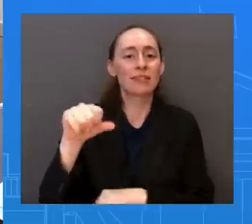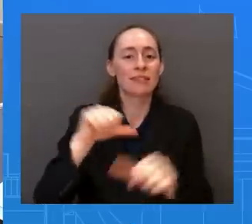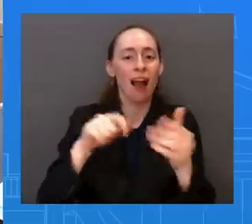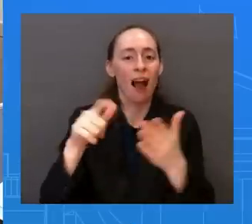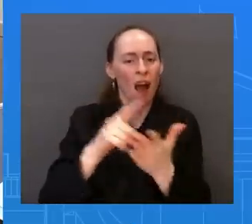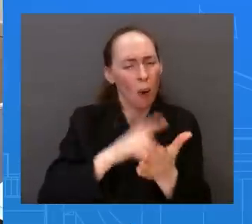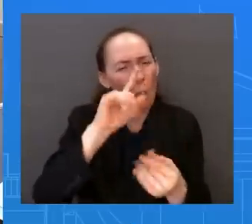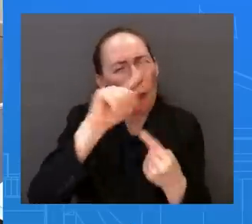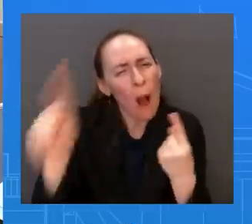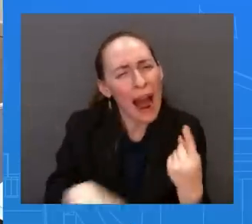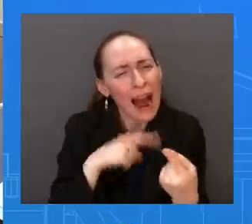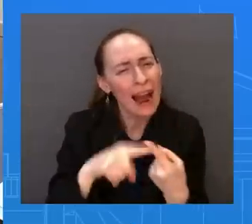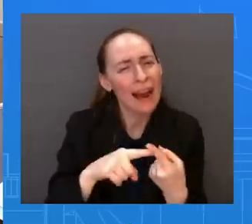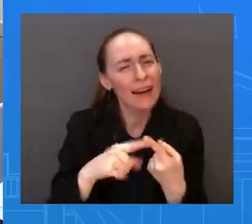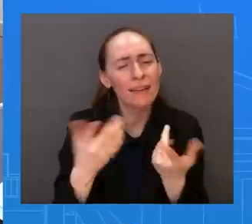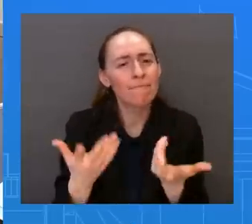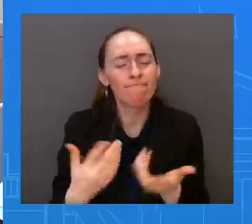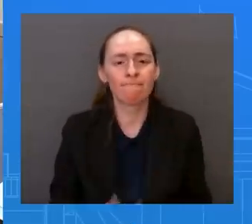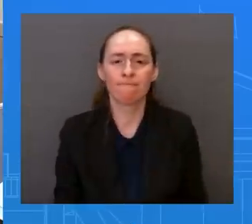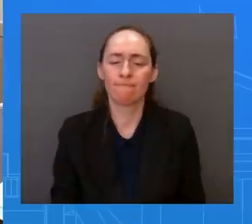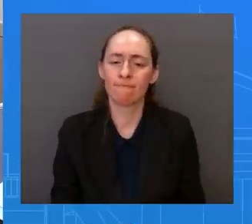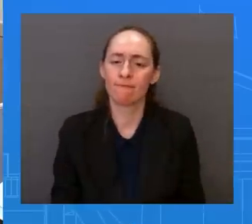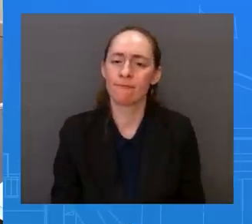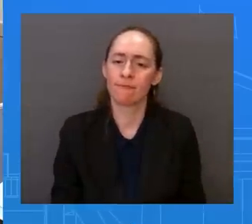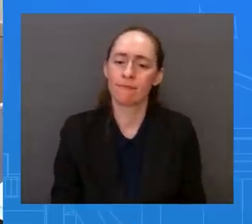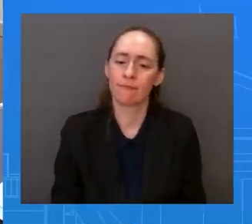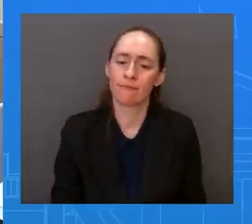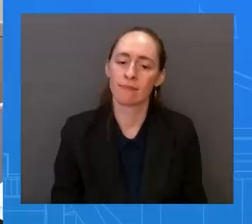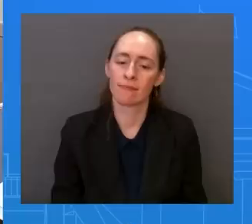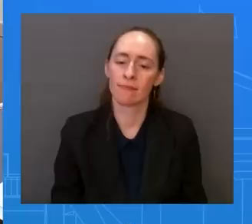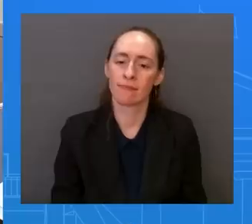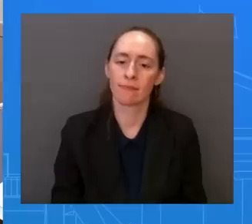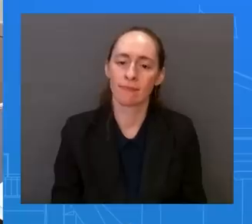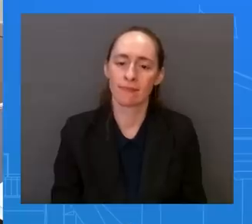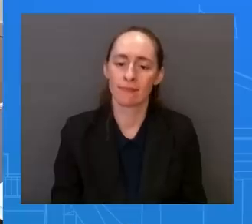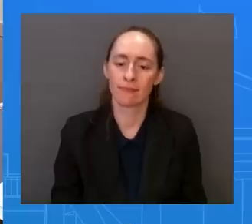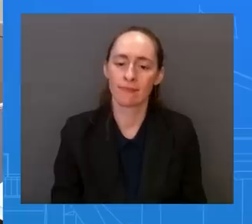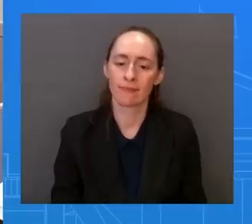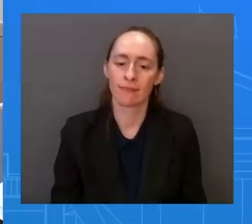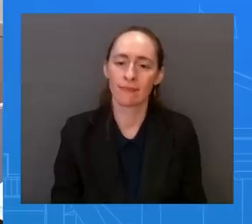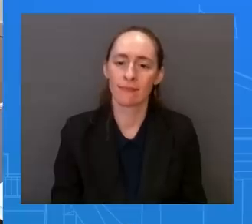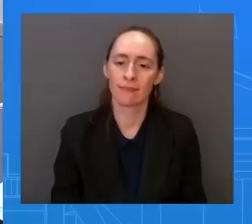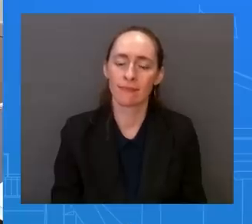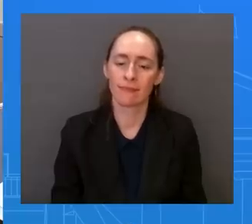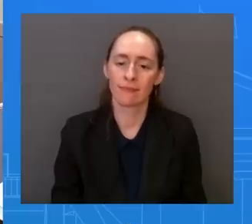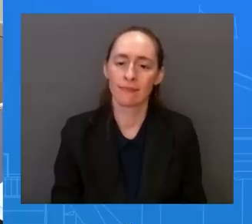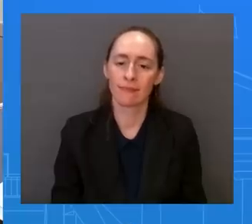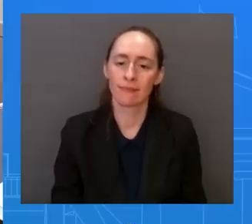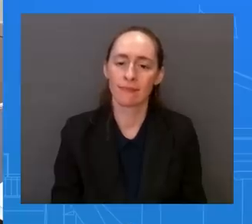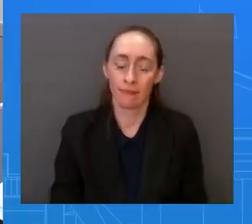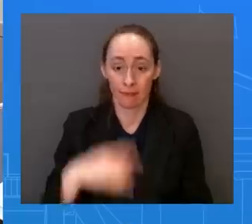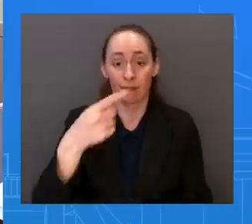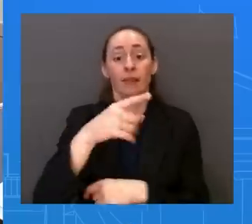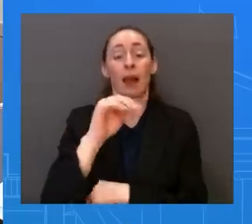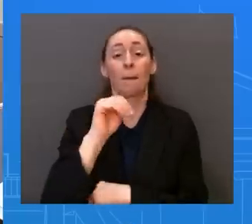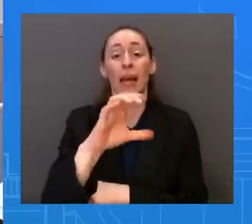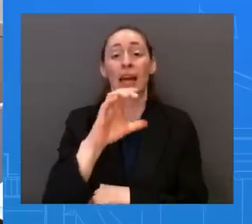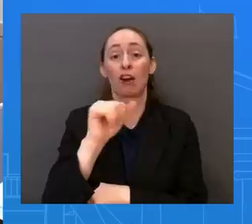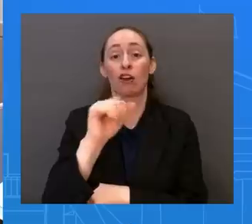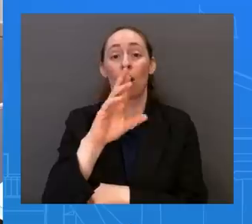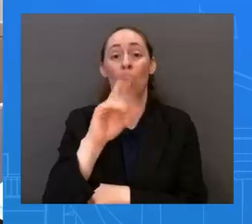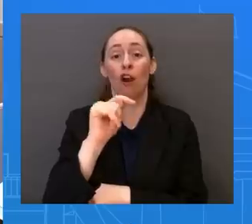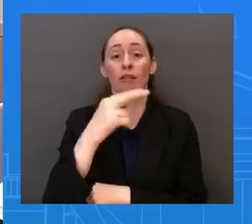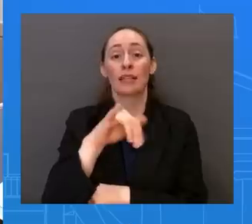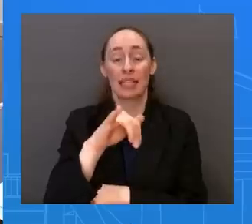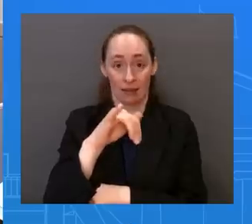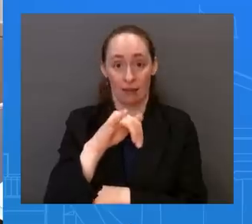memo, before the McCarthy meeting, you wrote two questions that you really wanted him to answer, that the president